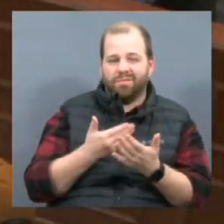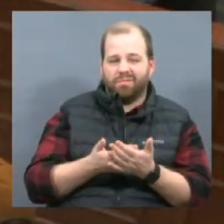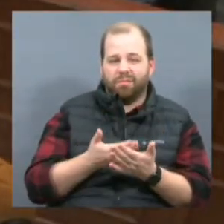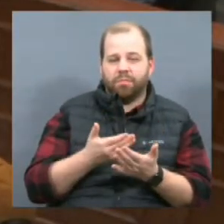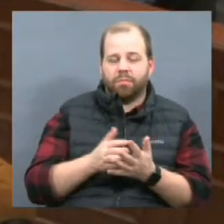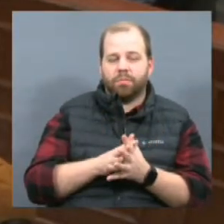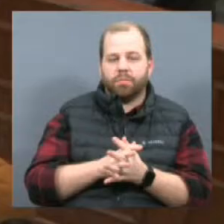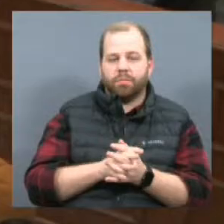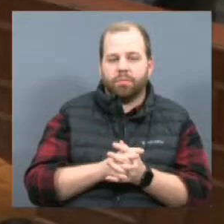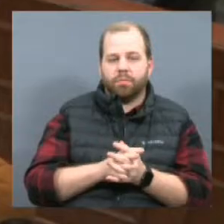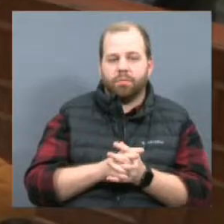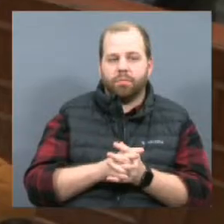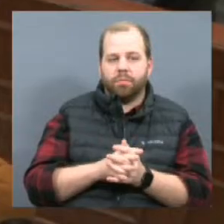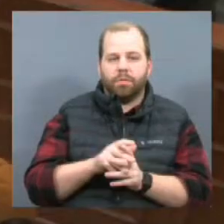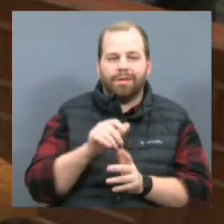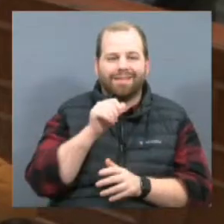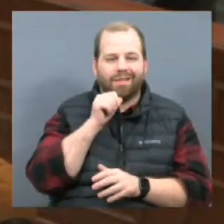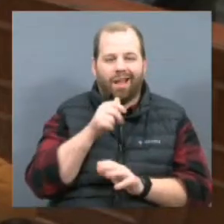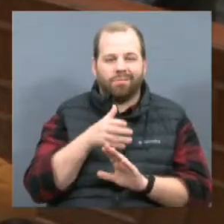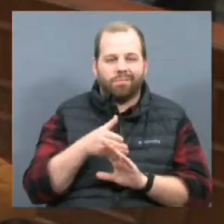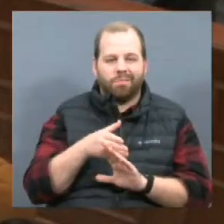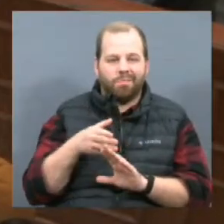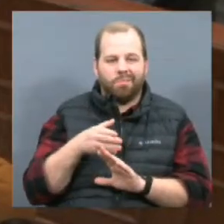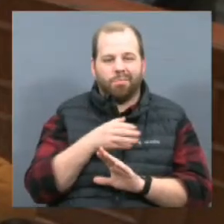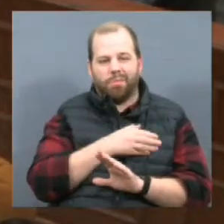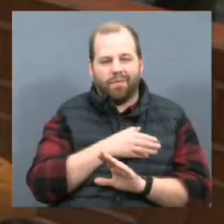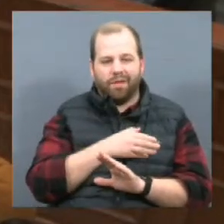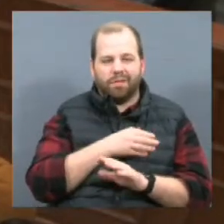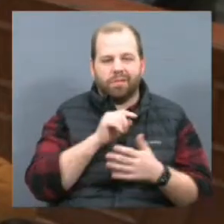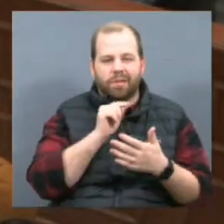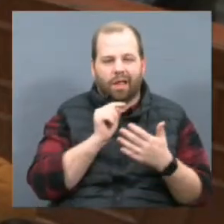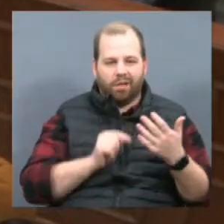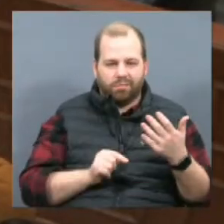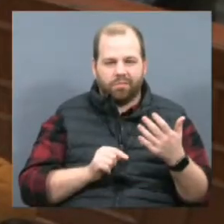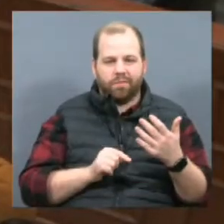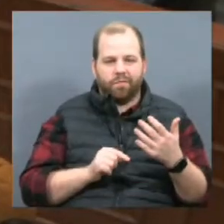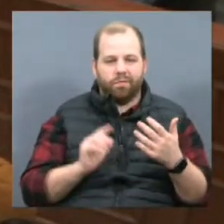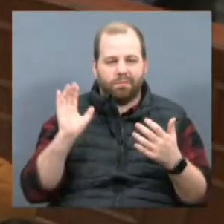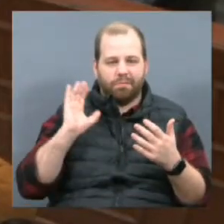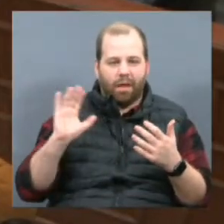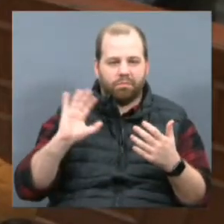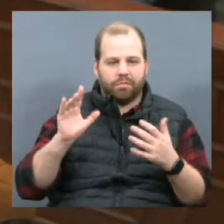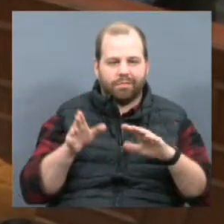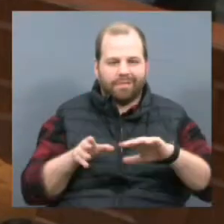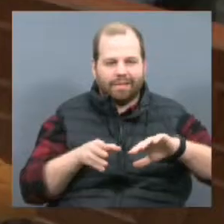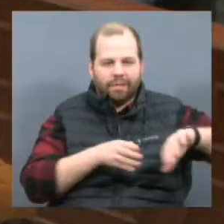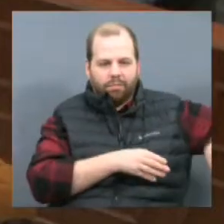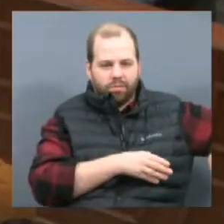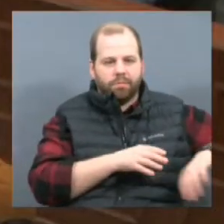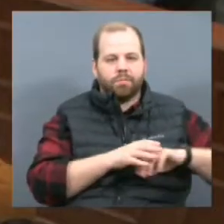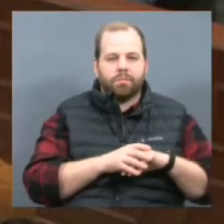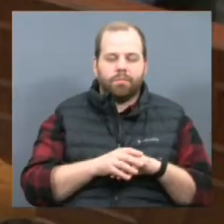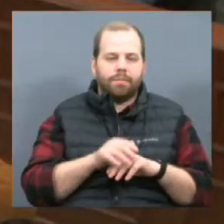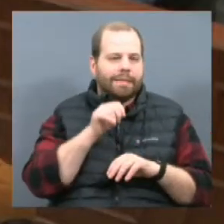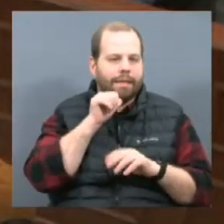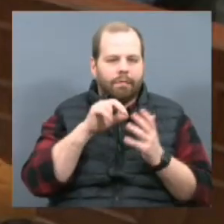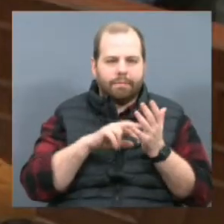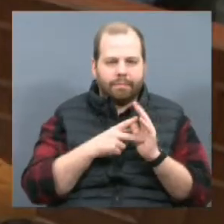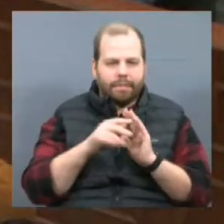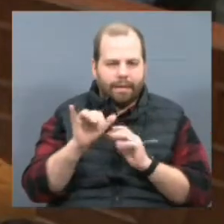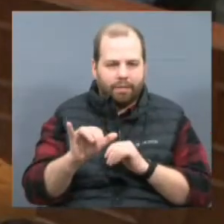with, you know, previous items on the agenda from the past. I just wanted to make sure that that wasn't an implication